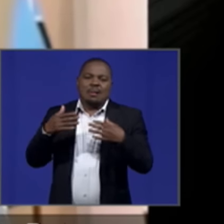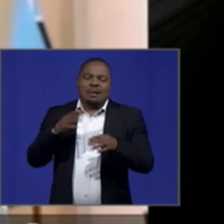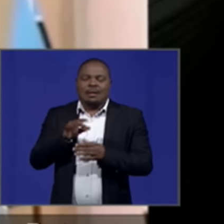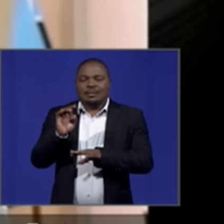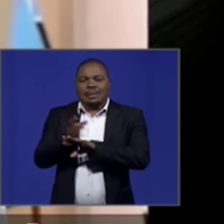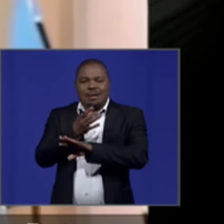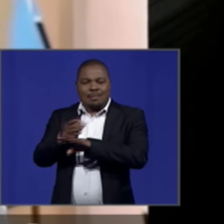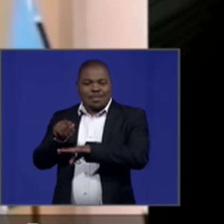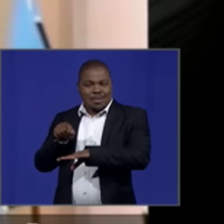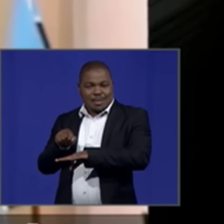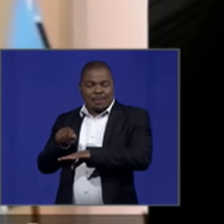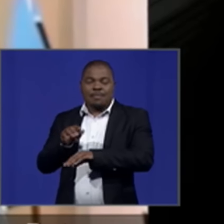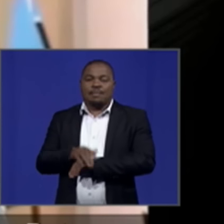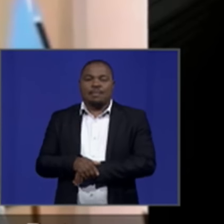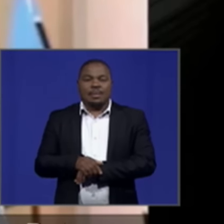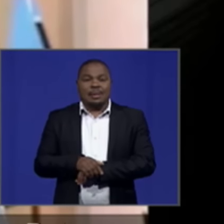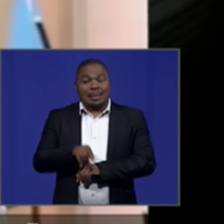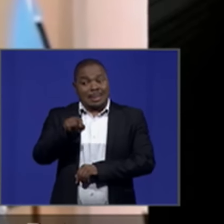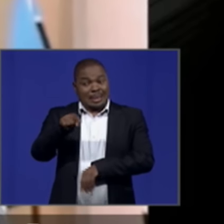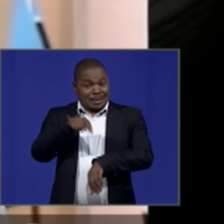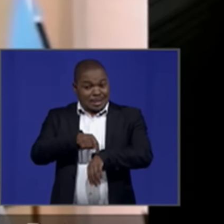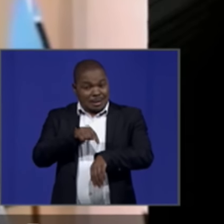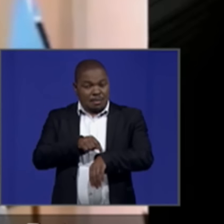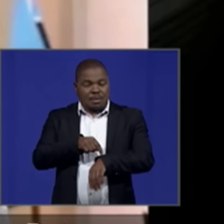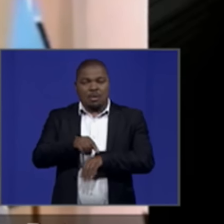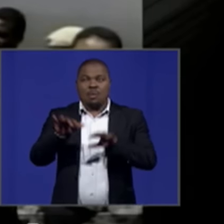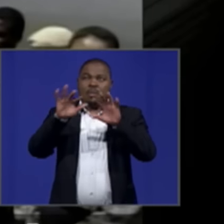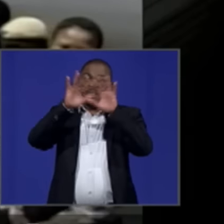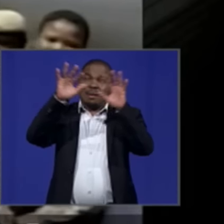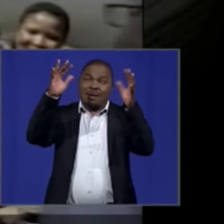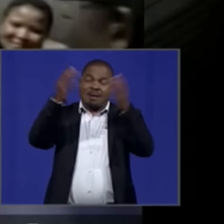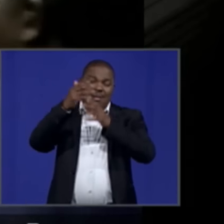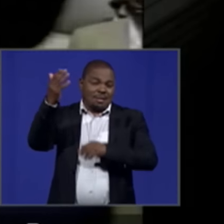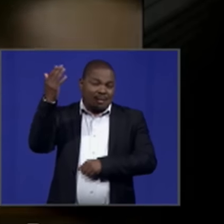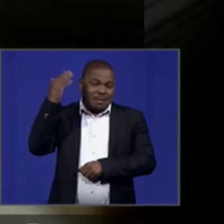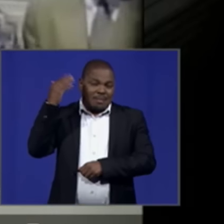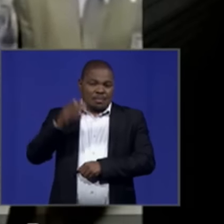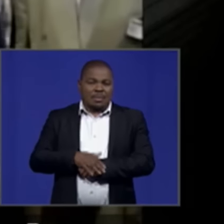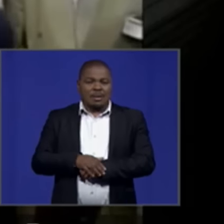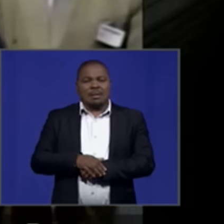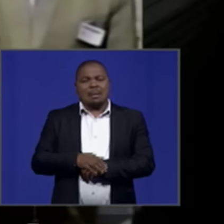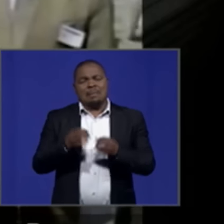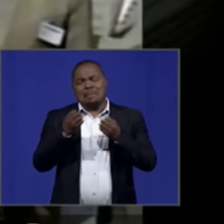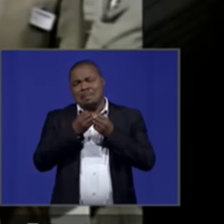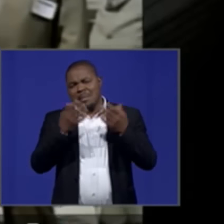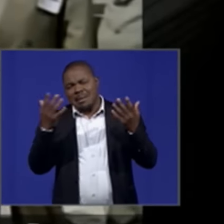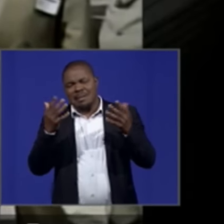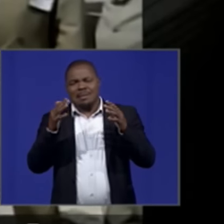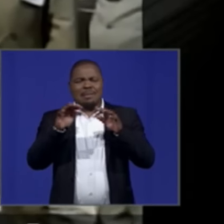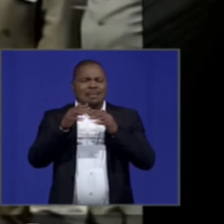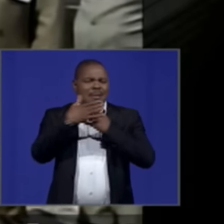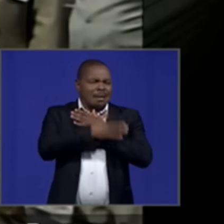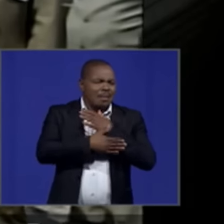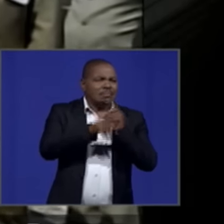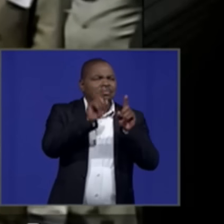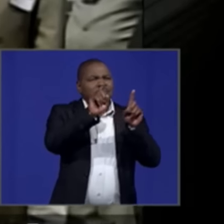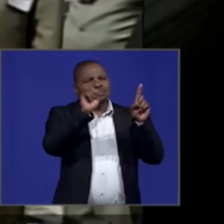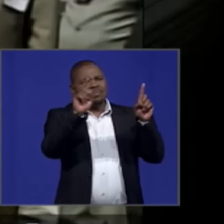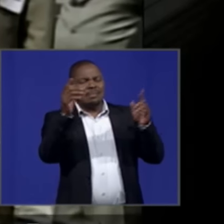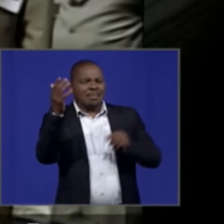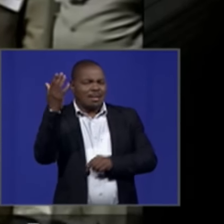ditaemane. Mme ke nako eo ka bophara lefatsheng mafatshe a mangata dinaha tse ngata ba